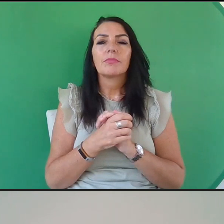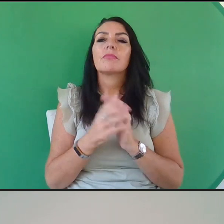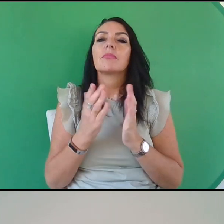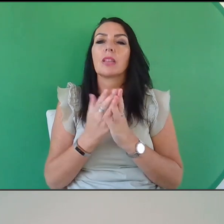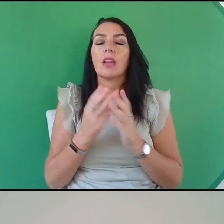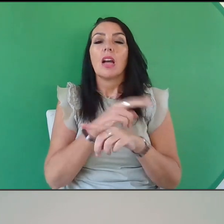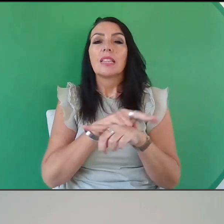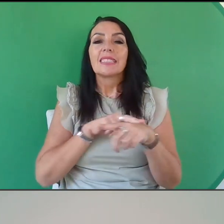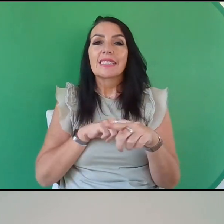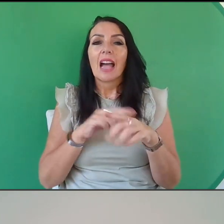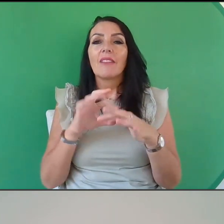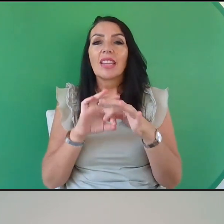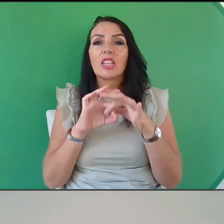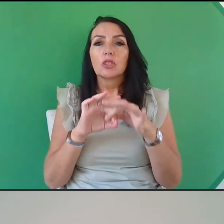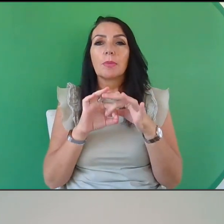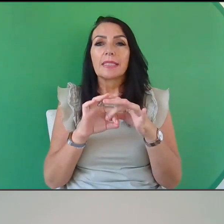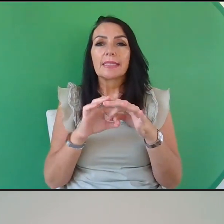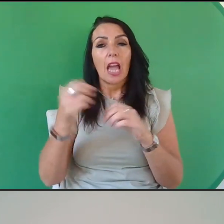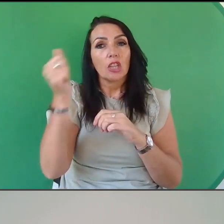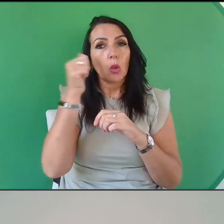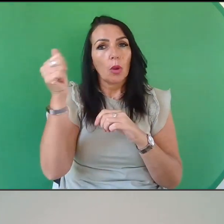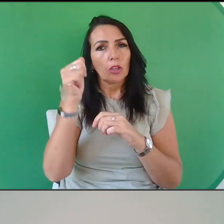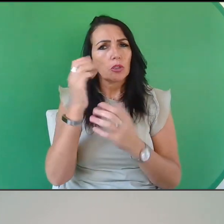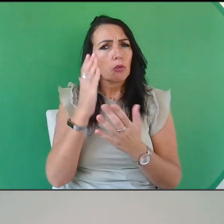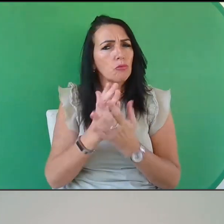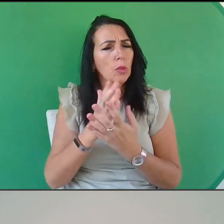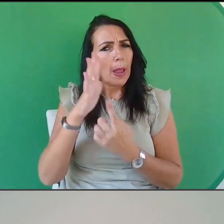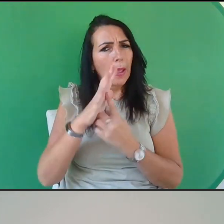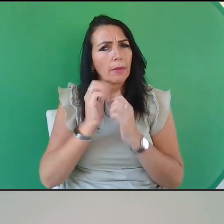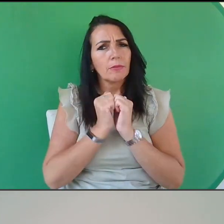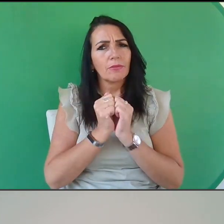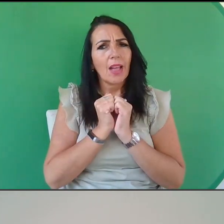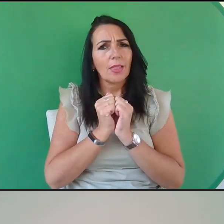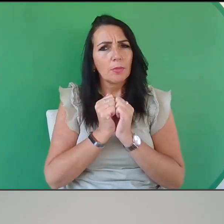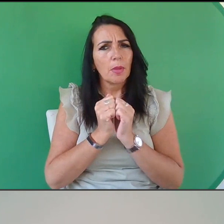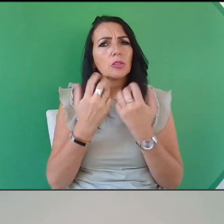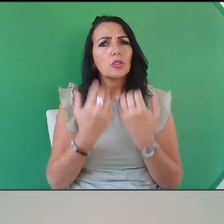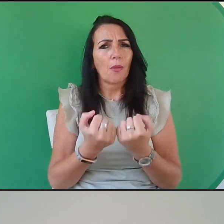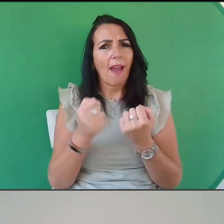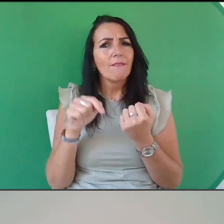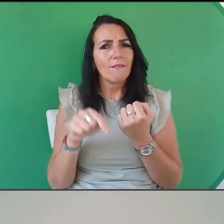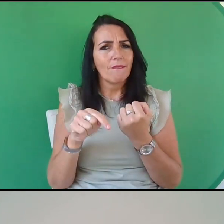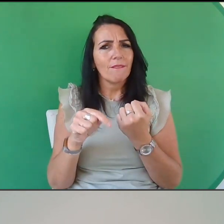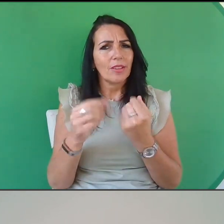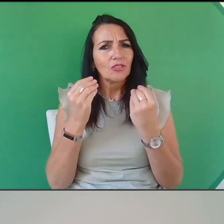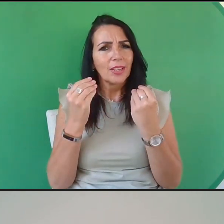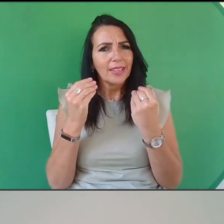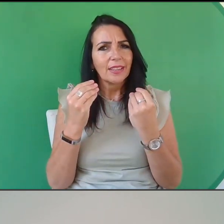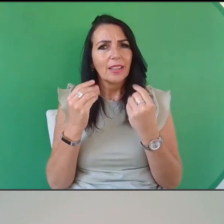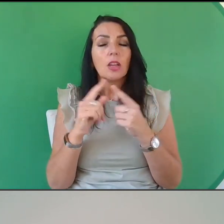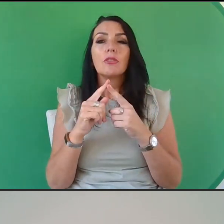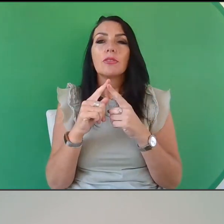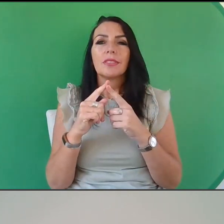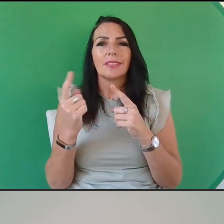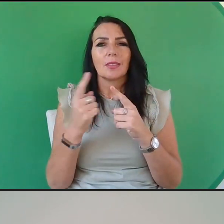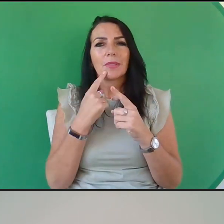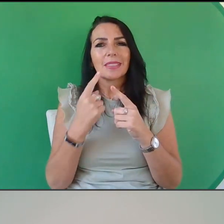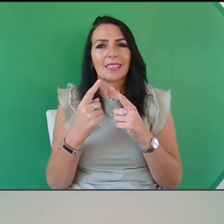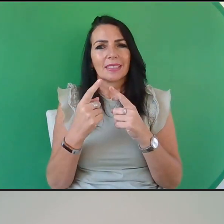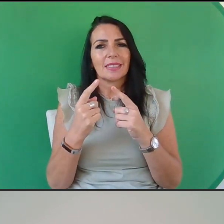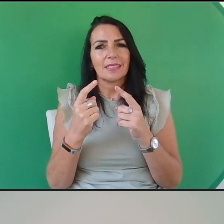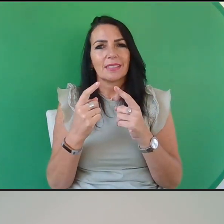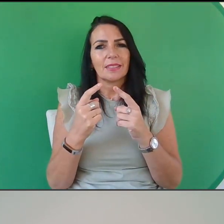awareness, carbon literacy training is invaluable. Oh, actually, so this is someone just promoting that they'll soon be offering a free shareable